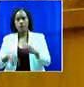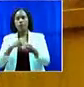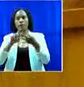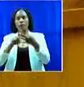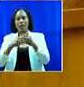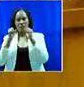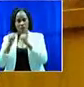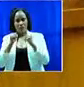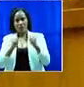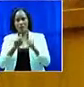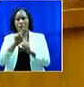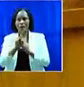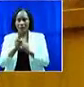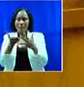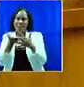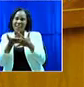large businesses.